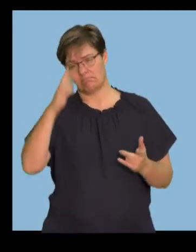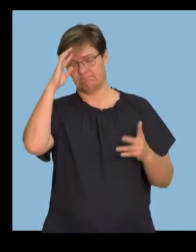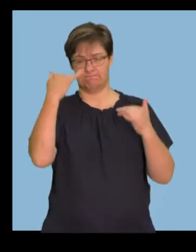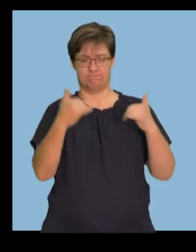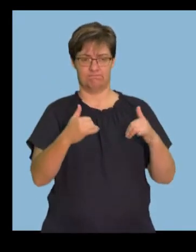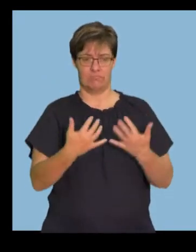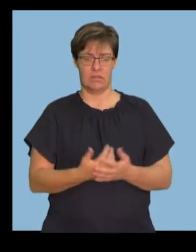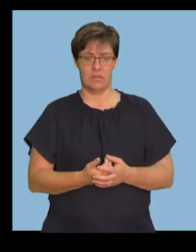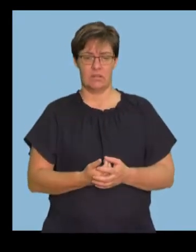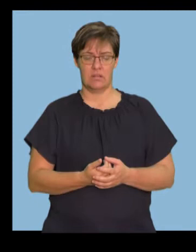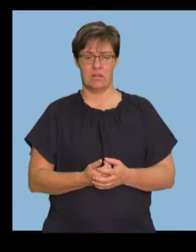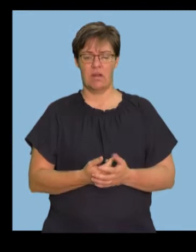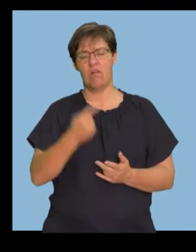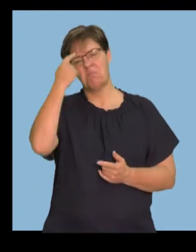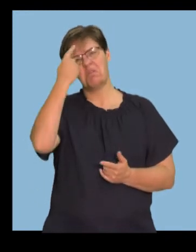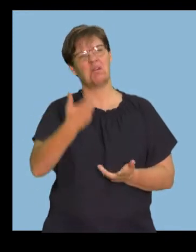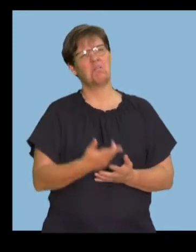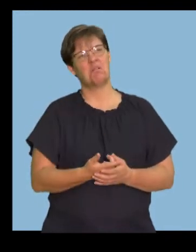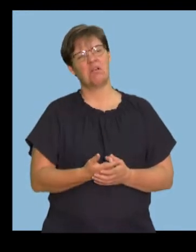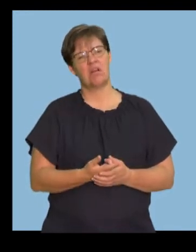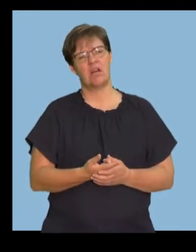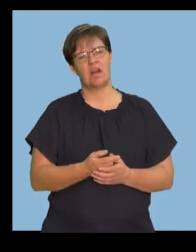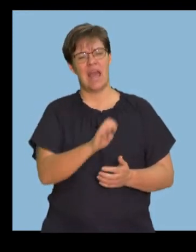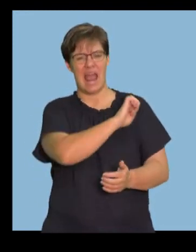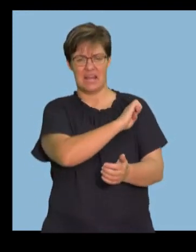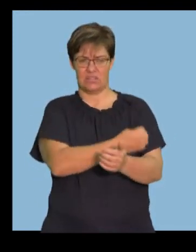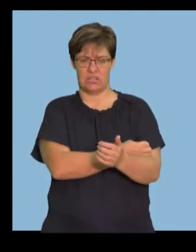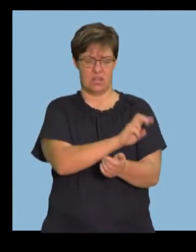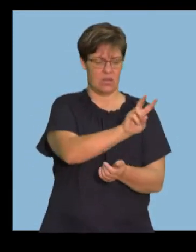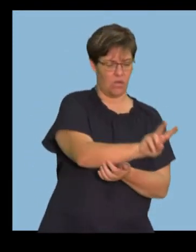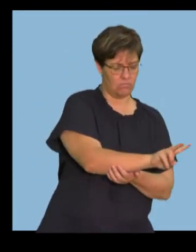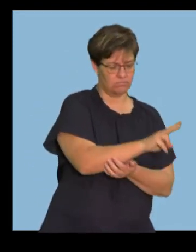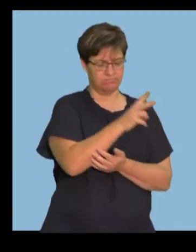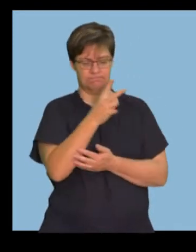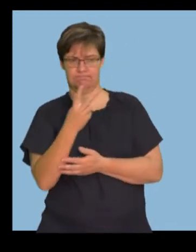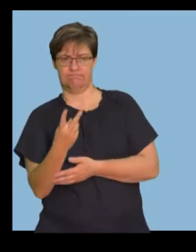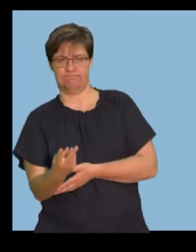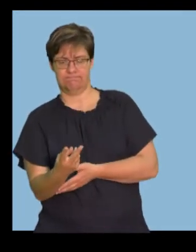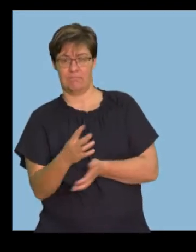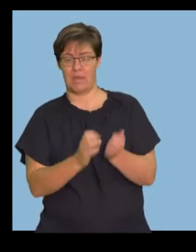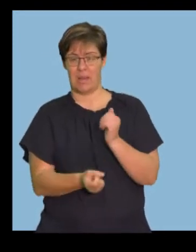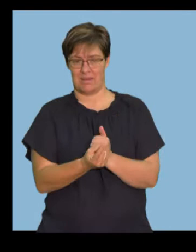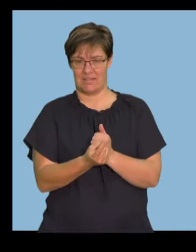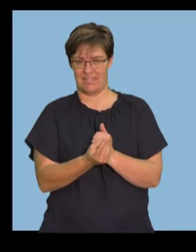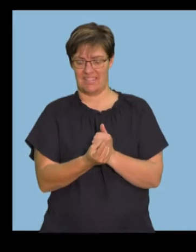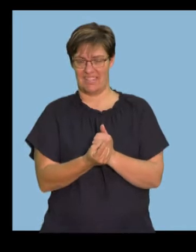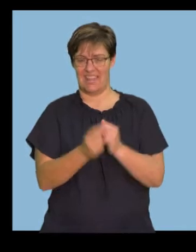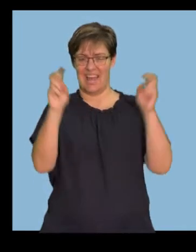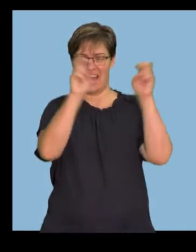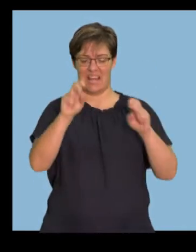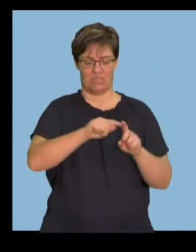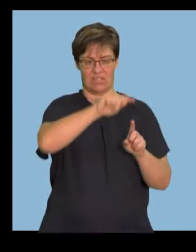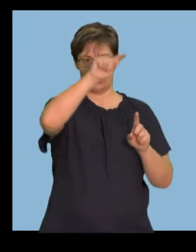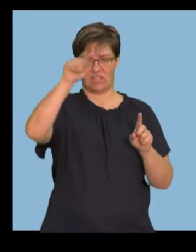okay? Have you ever thought about the energy conversion, all right, that takes place in an electric circuit?